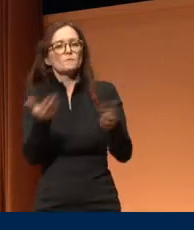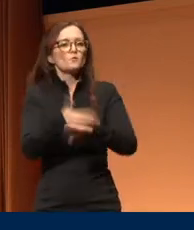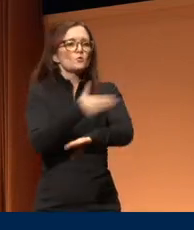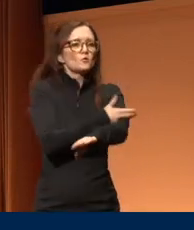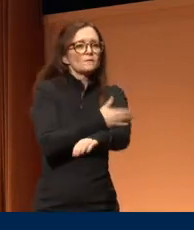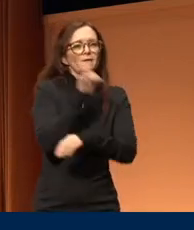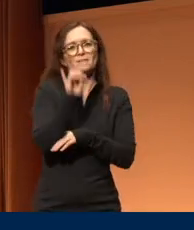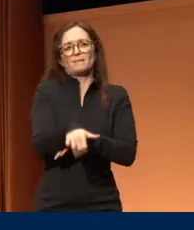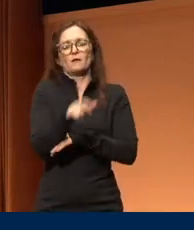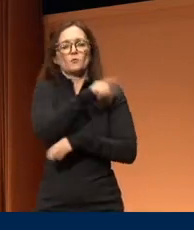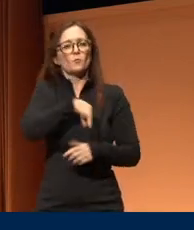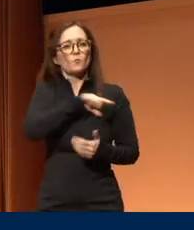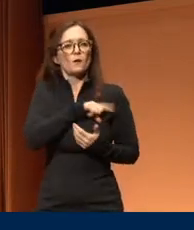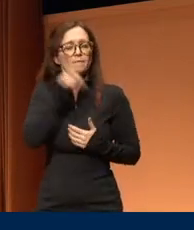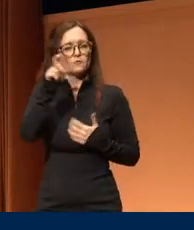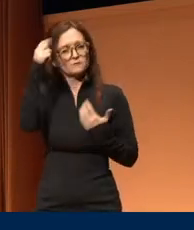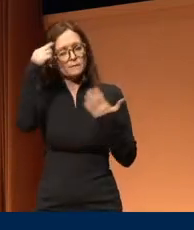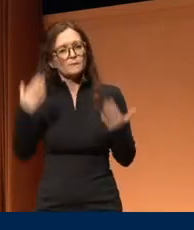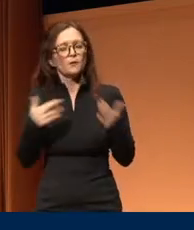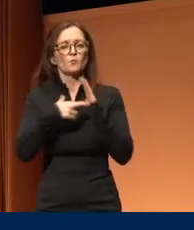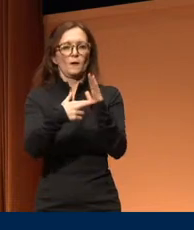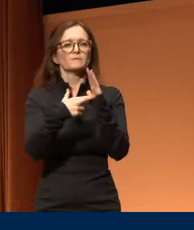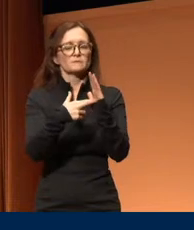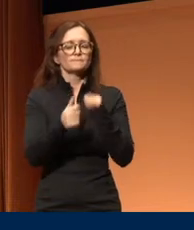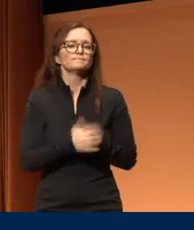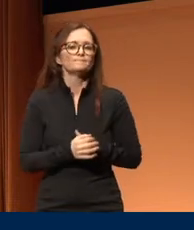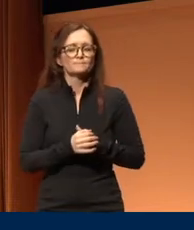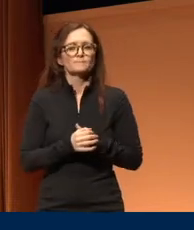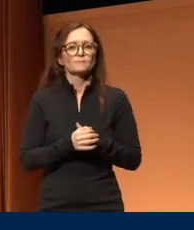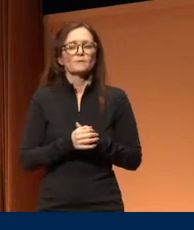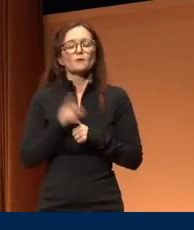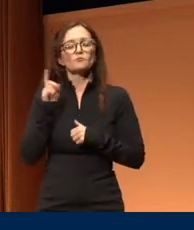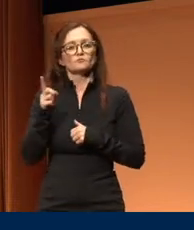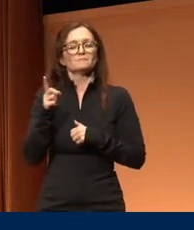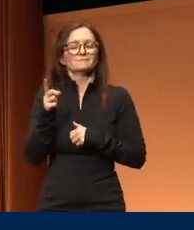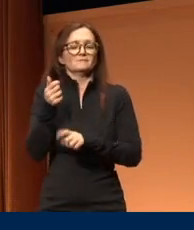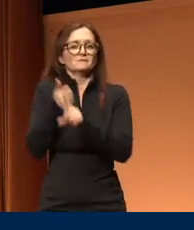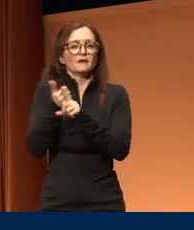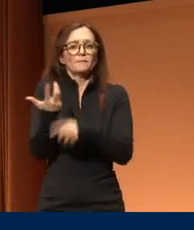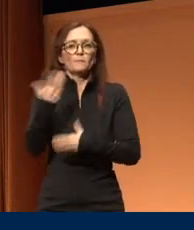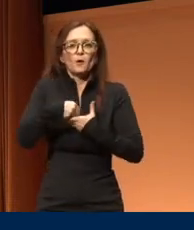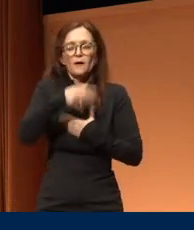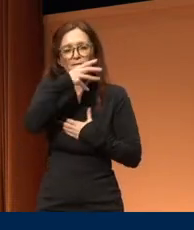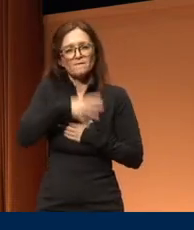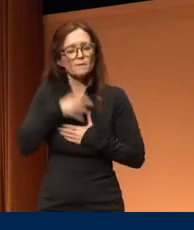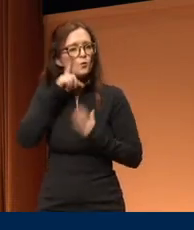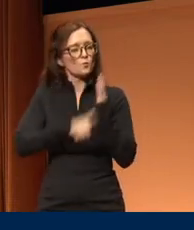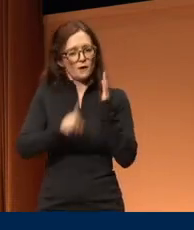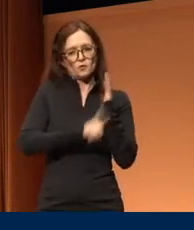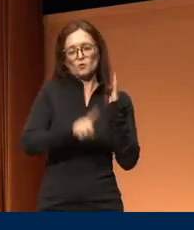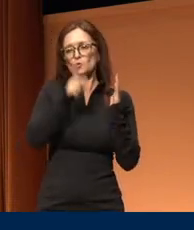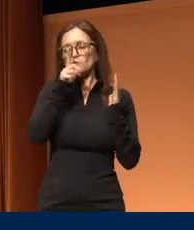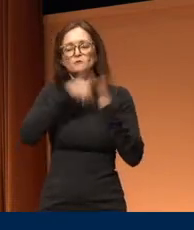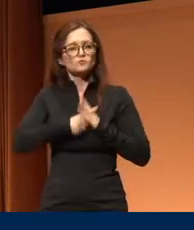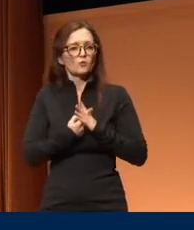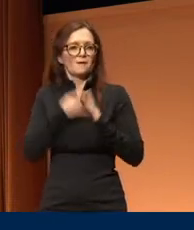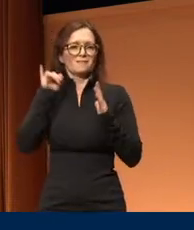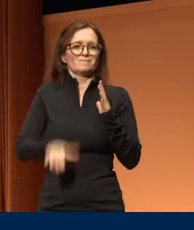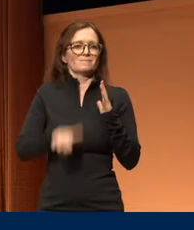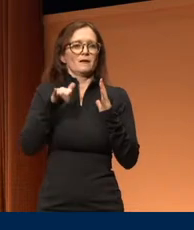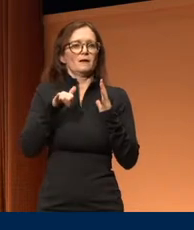quality of democratic representation and governance. She is part of a group of female researchers who started the